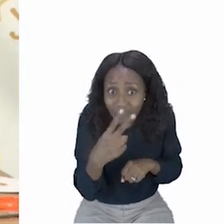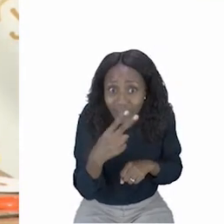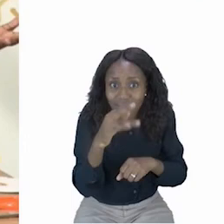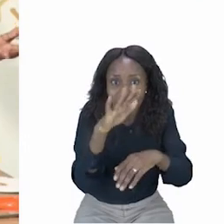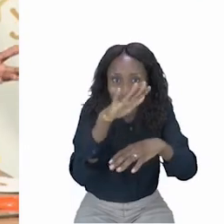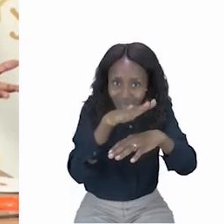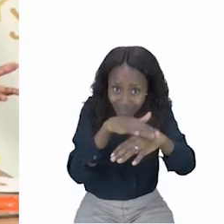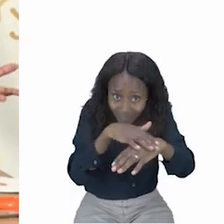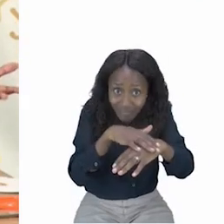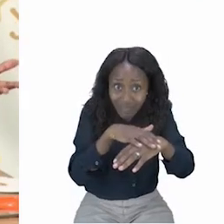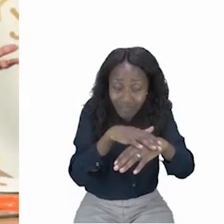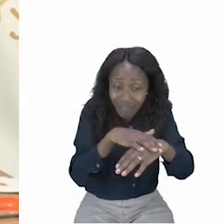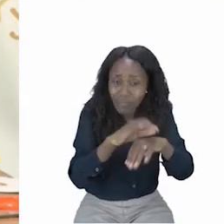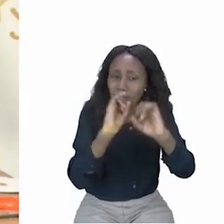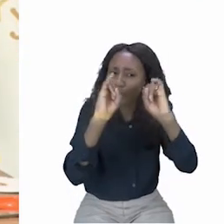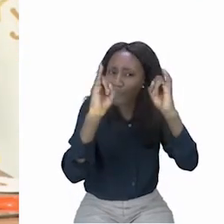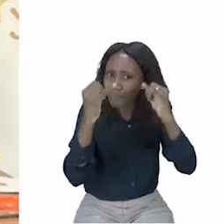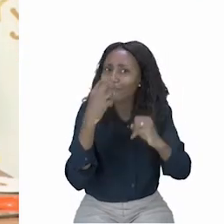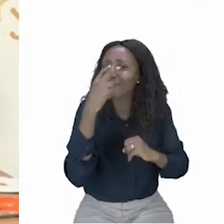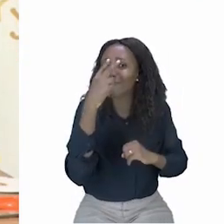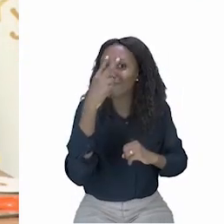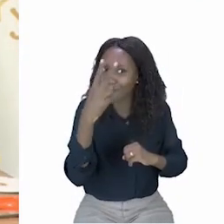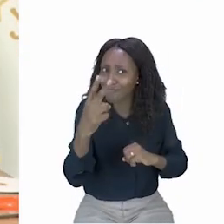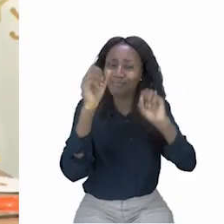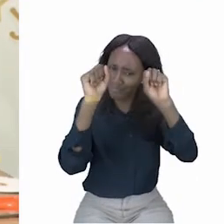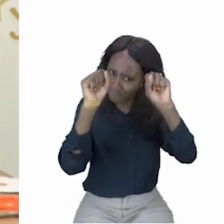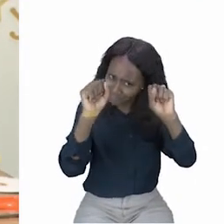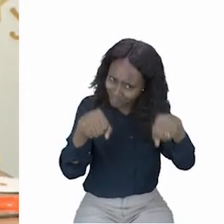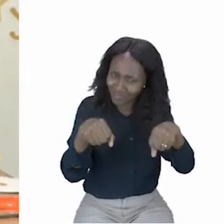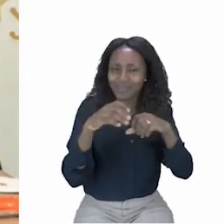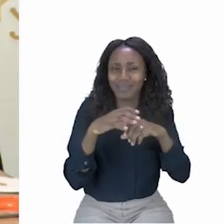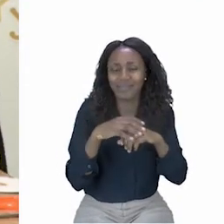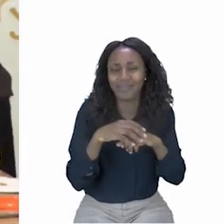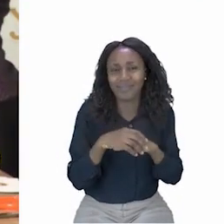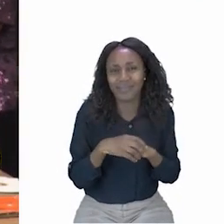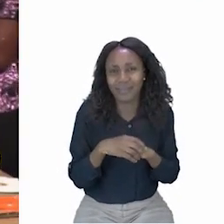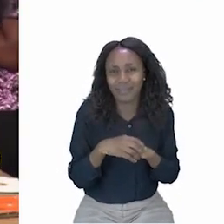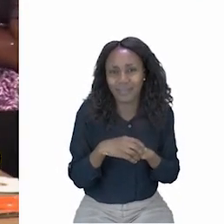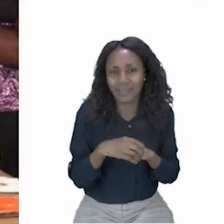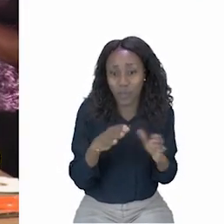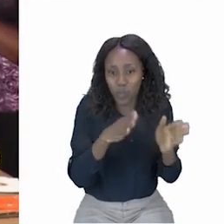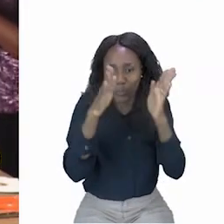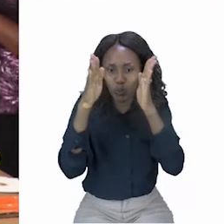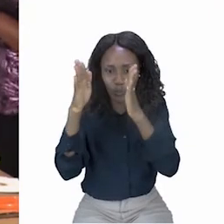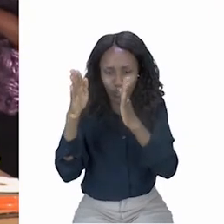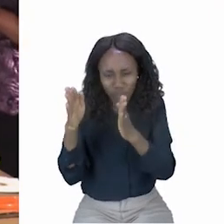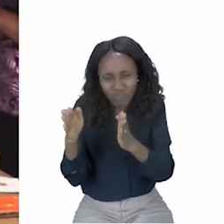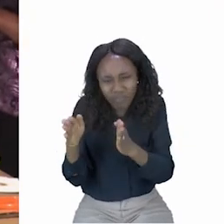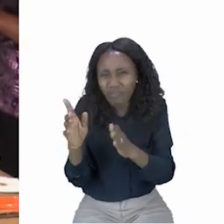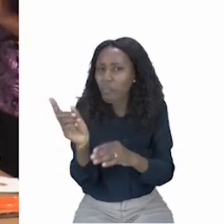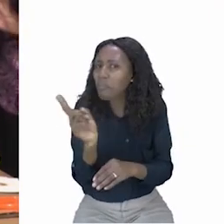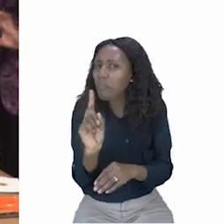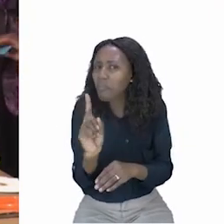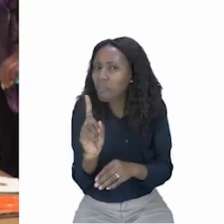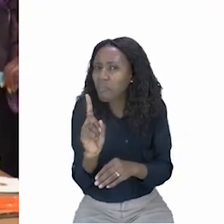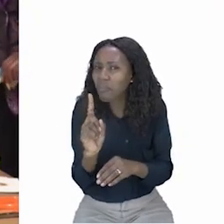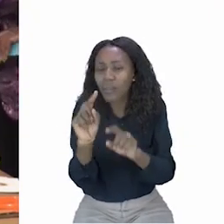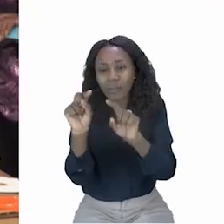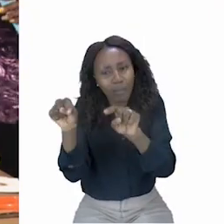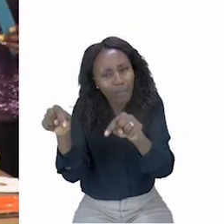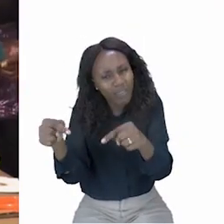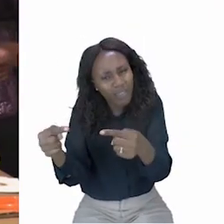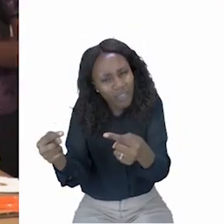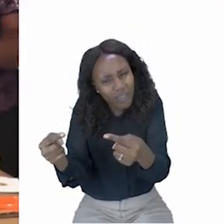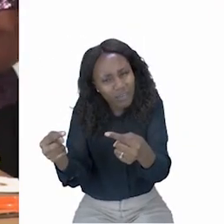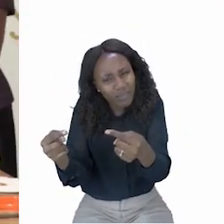You can actually see a city. And then lastly, we have things. But I did